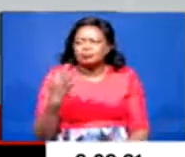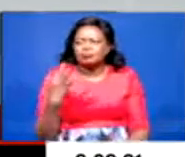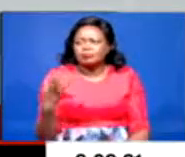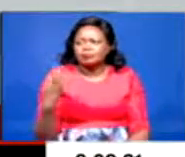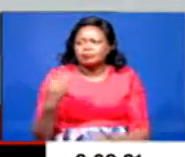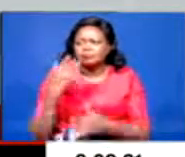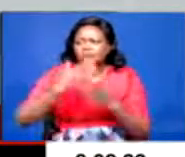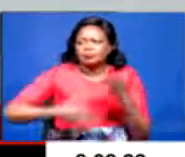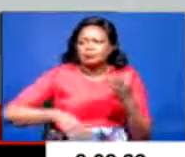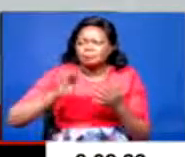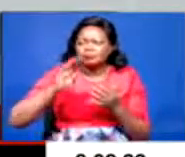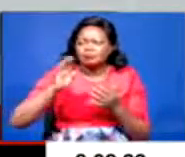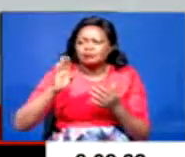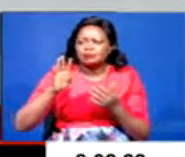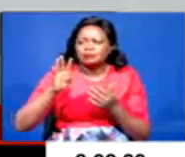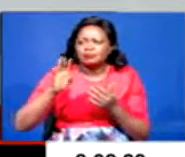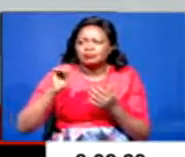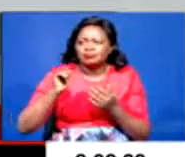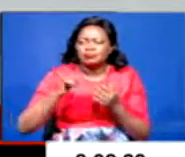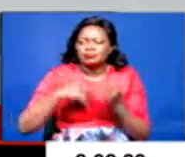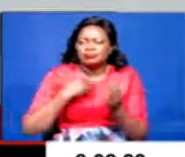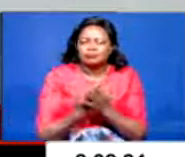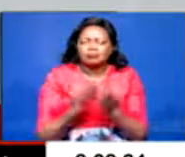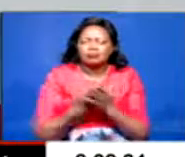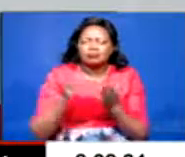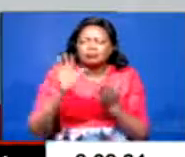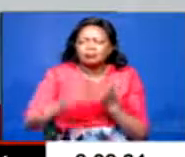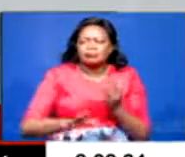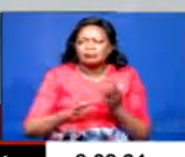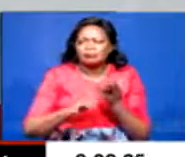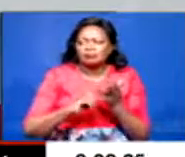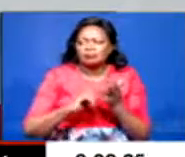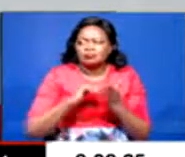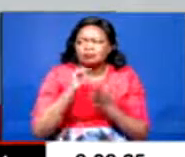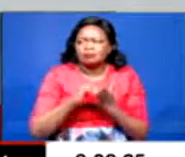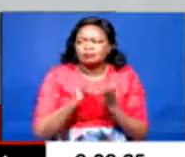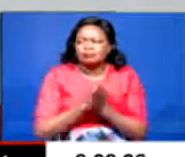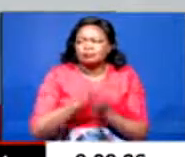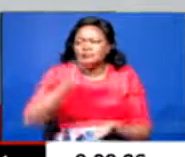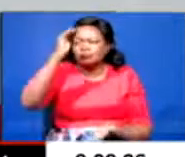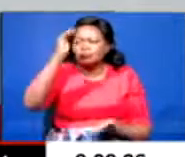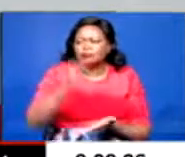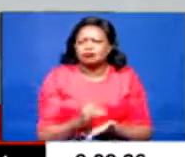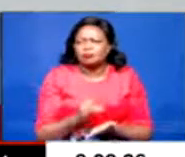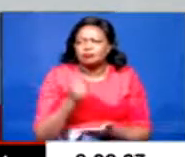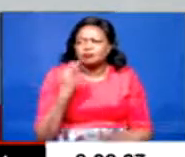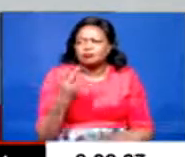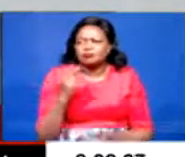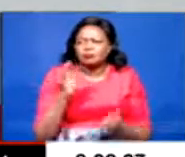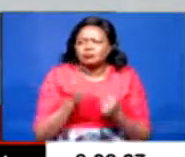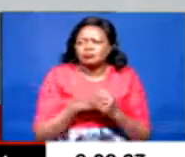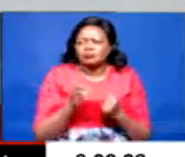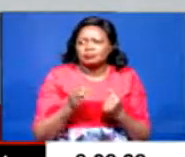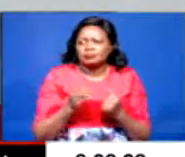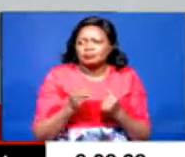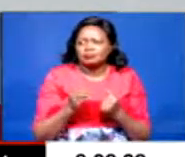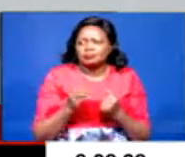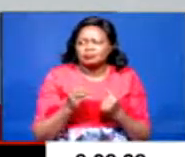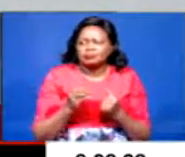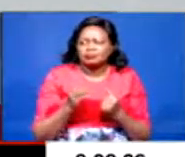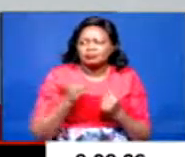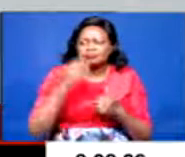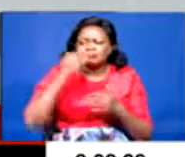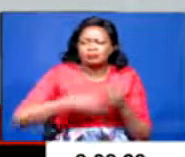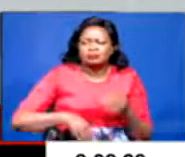46,233 Form 34As arrive at the constituency tallying centers and they're reduced into 290 Form